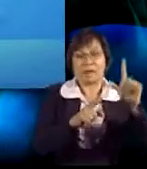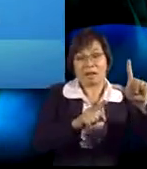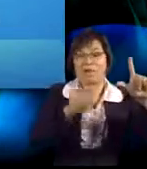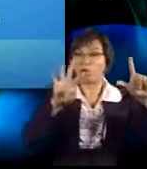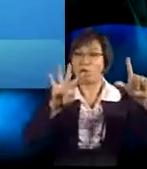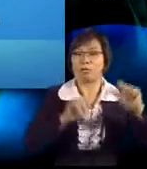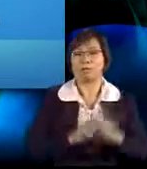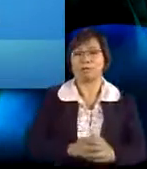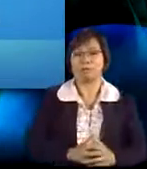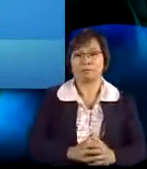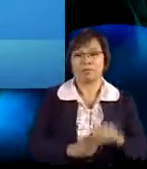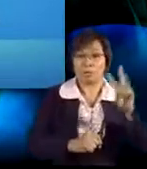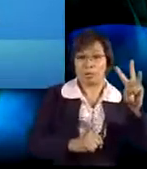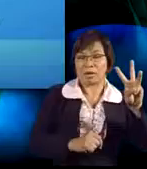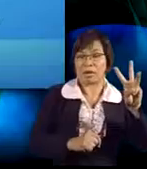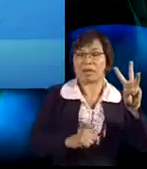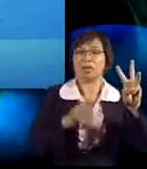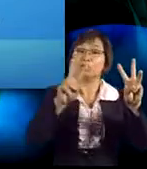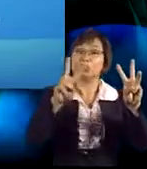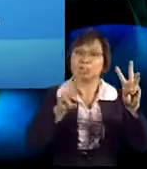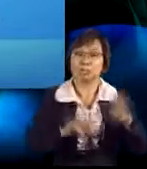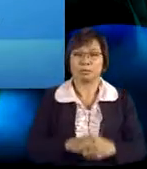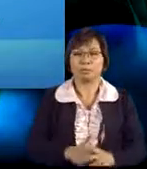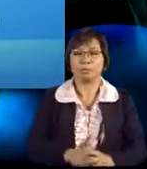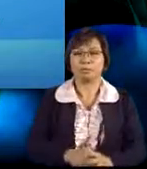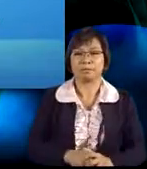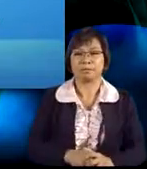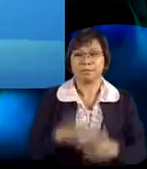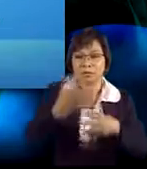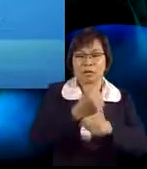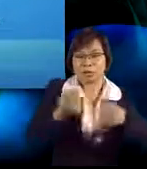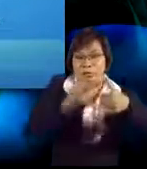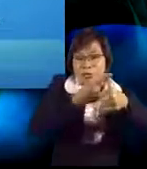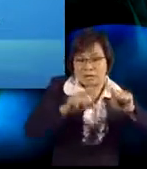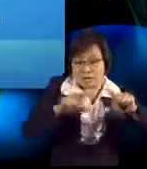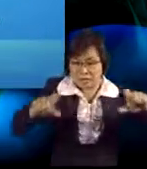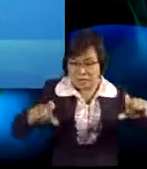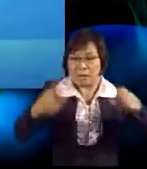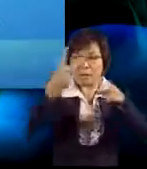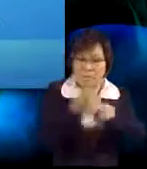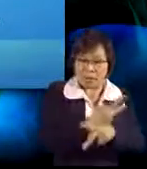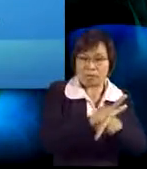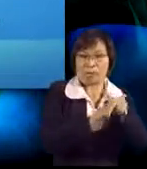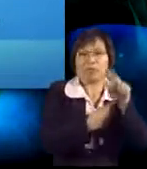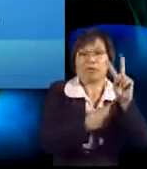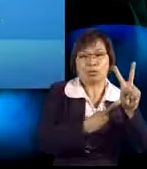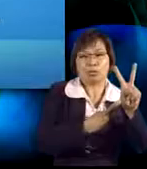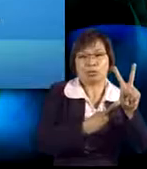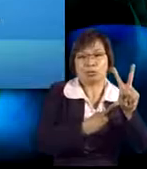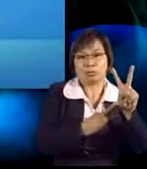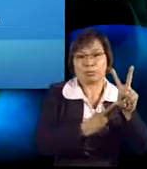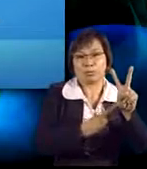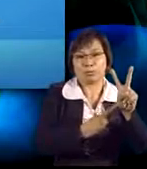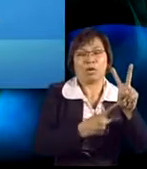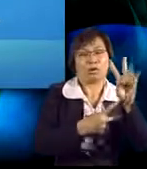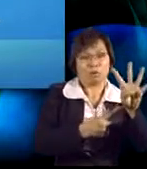cubes. Width is equal to 2 unit cubes. To get the first layer, we can multiply the length by 2.